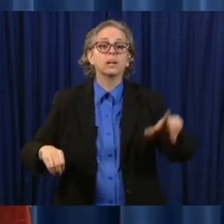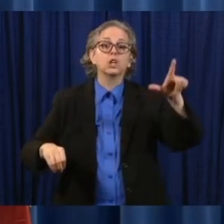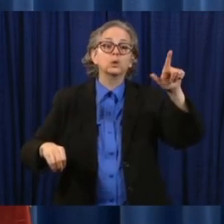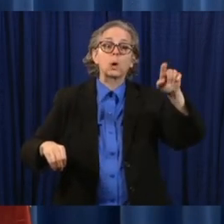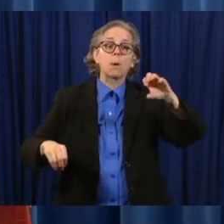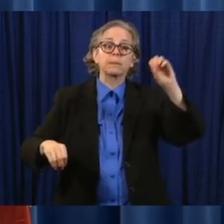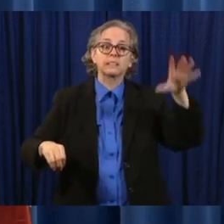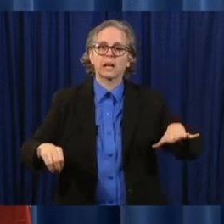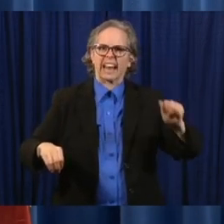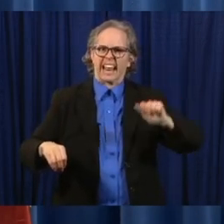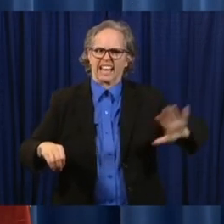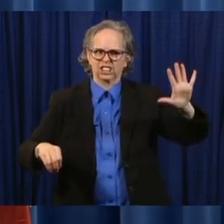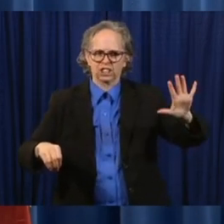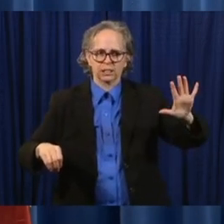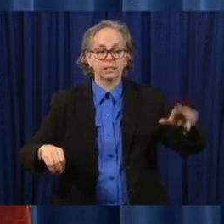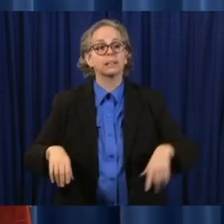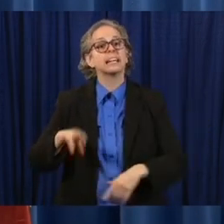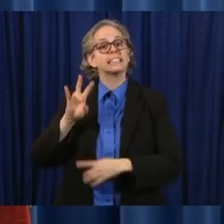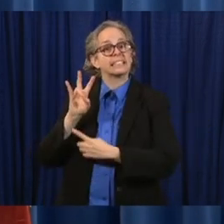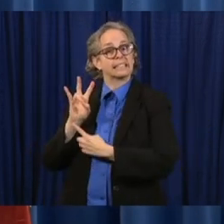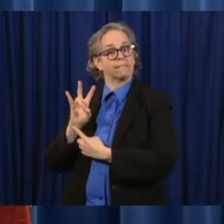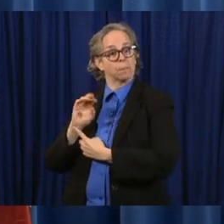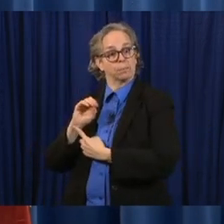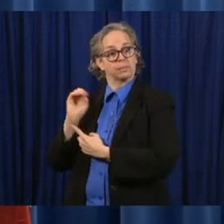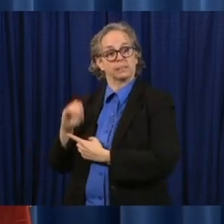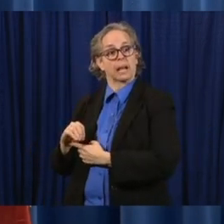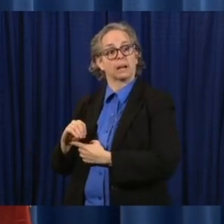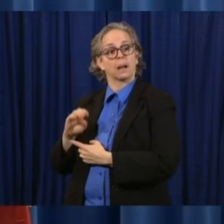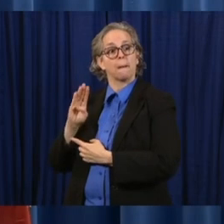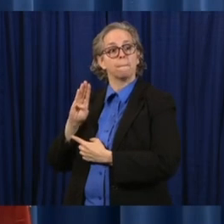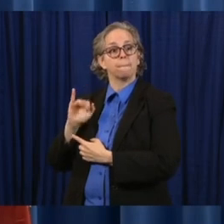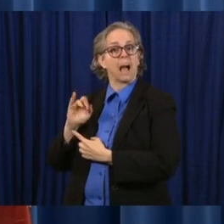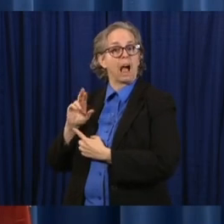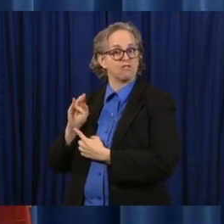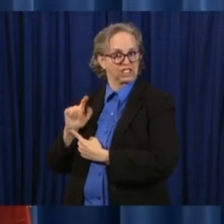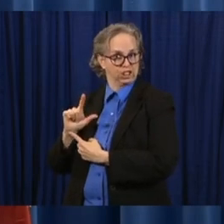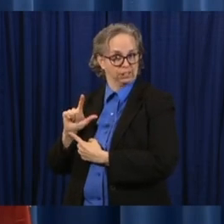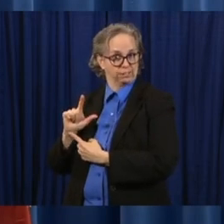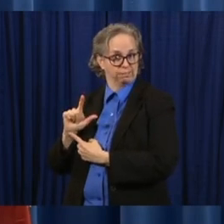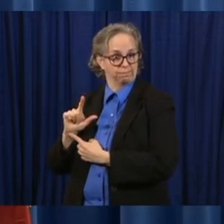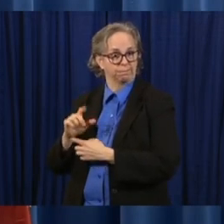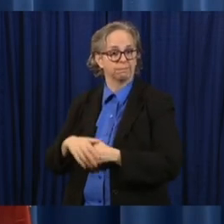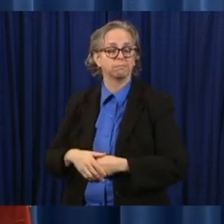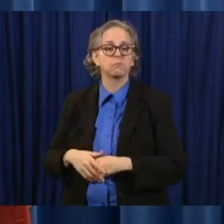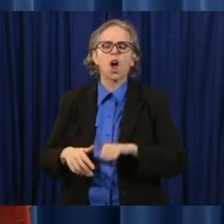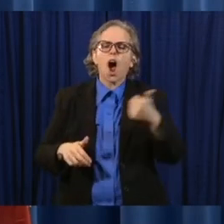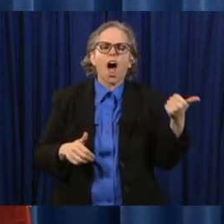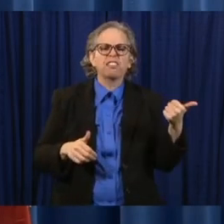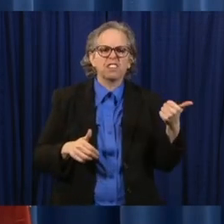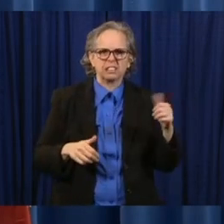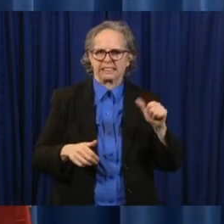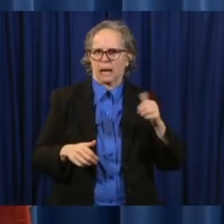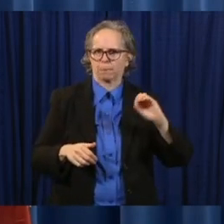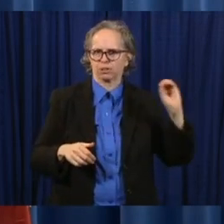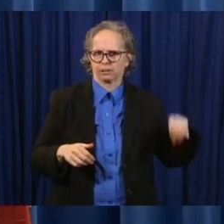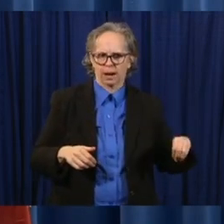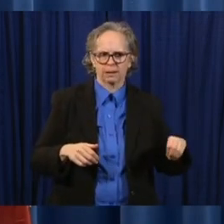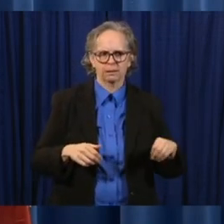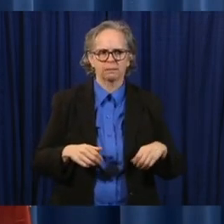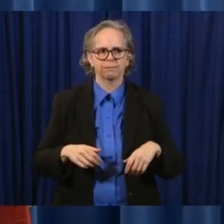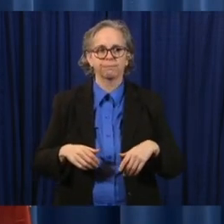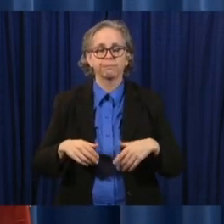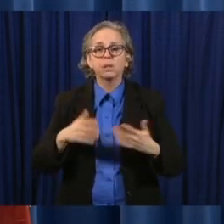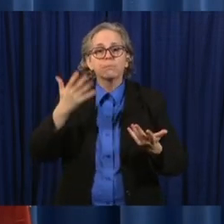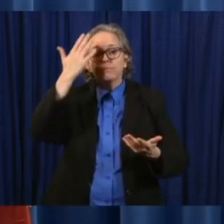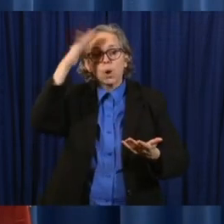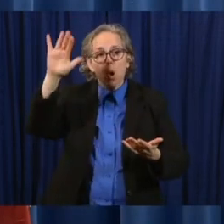biracial 7, other listed as other 10, and unknown 11. So you can tell this data is